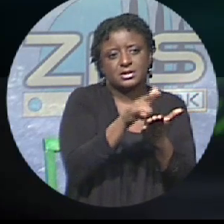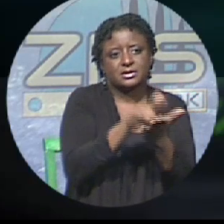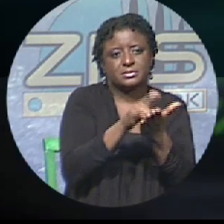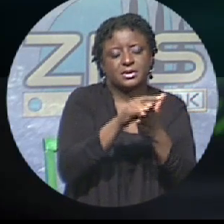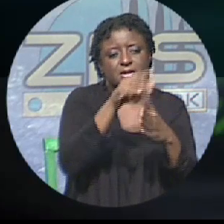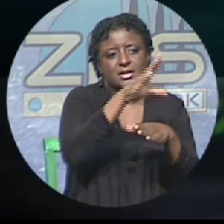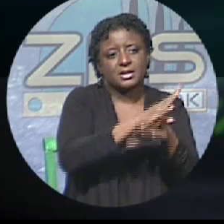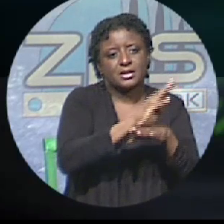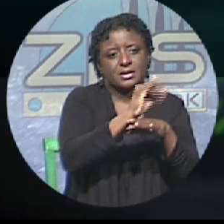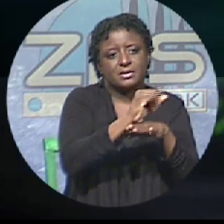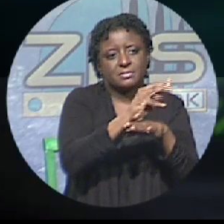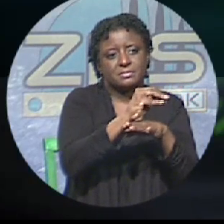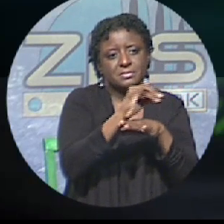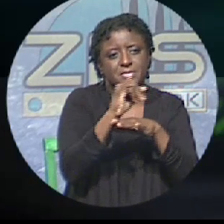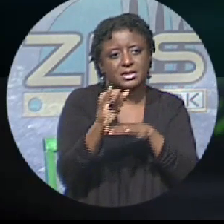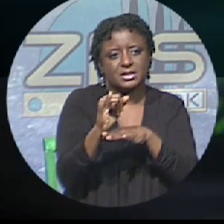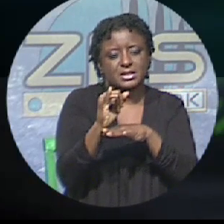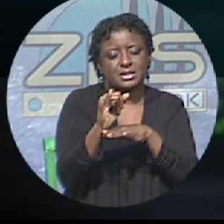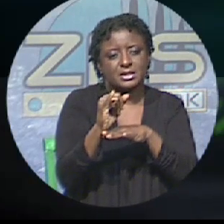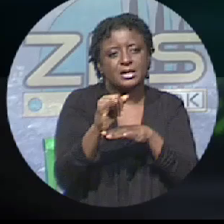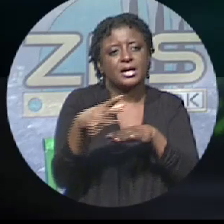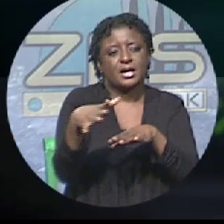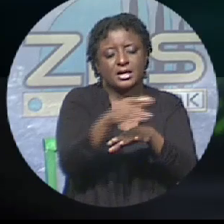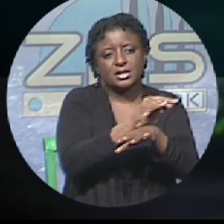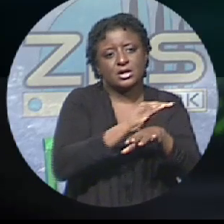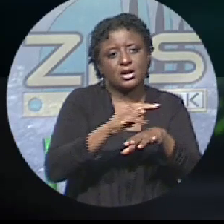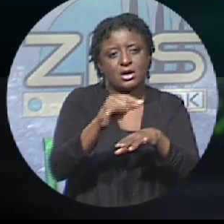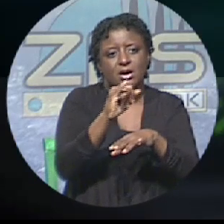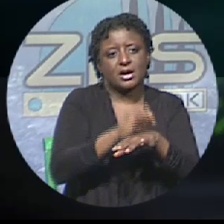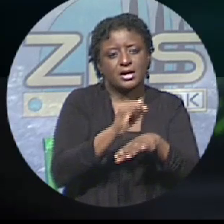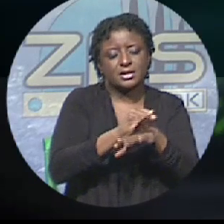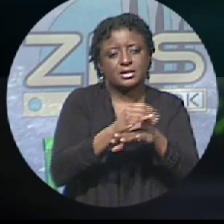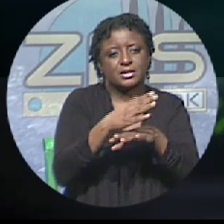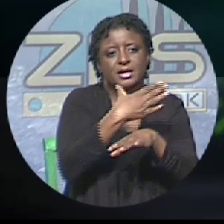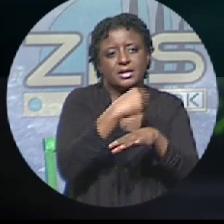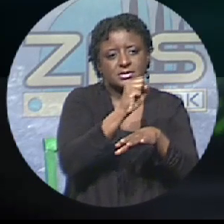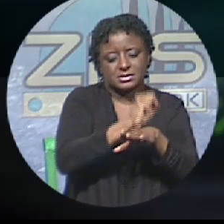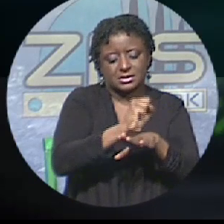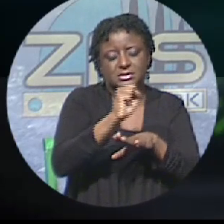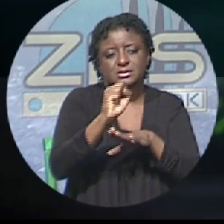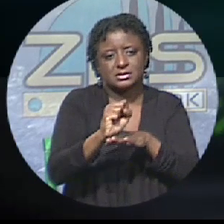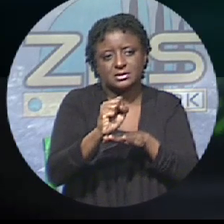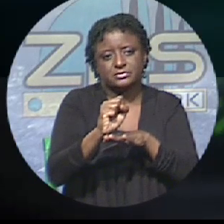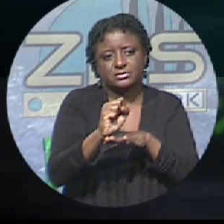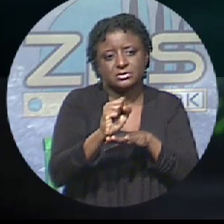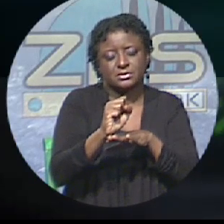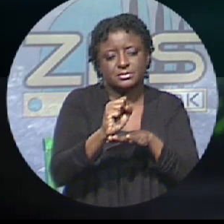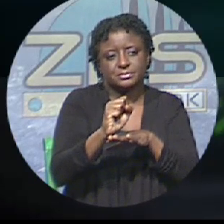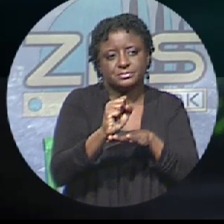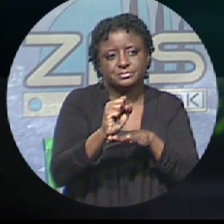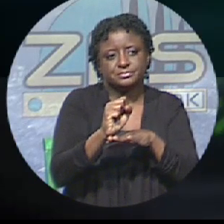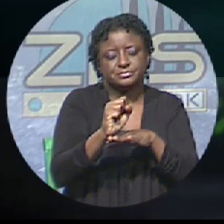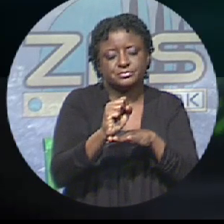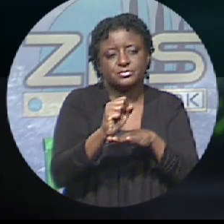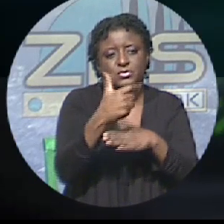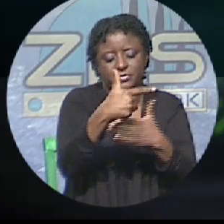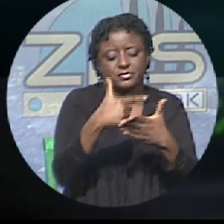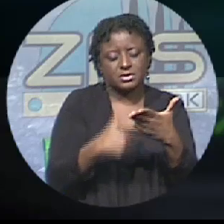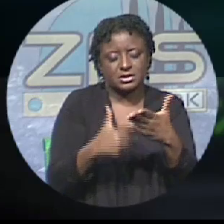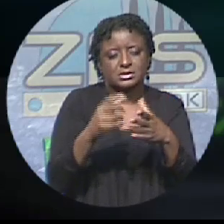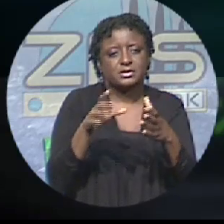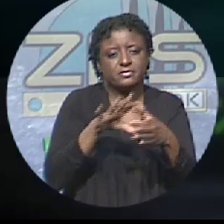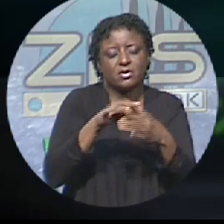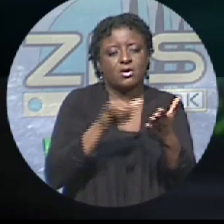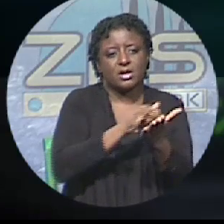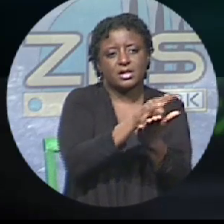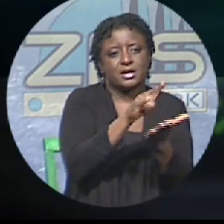and New Bight airports, Great Harbor Key in the Barry Islands, and the airports in South Bimini, Inagua, Mayaguana, San Salvador,